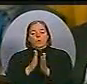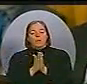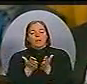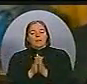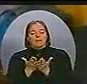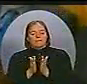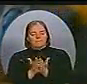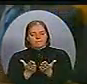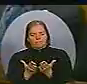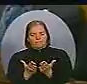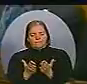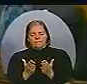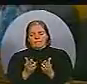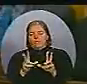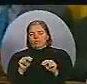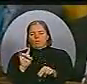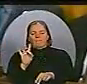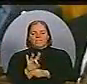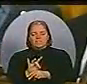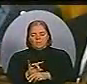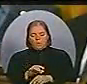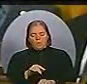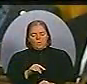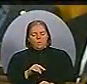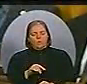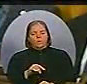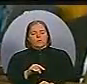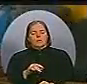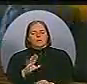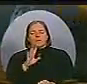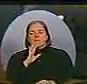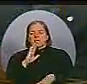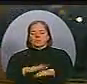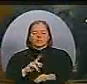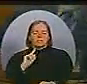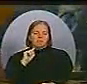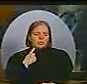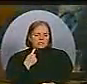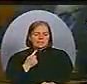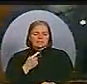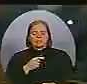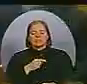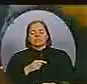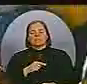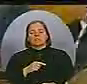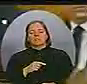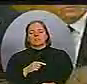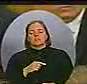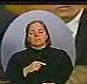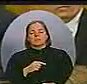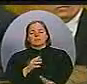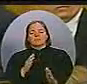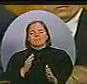backroom dirty deals, and blatant hypocrisy. And the starring character is the member for Timmons. The title is the